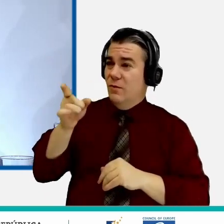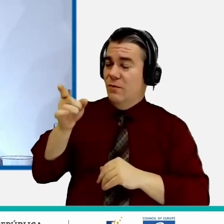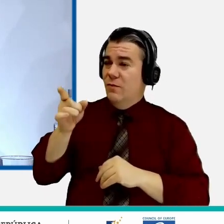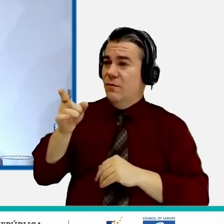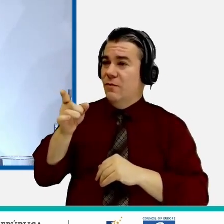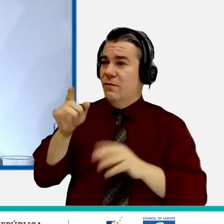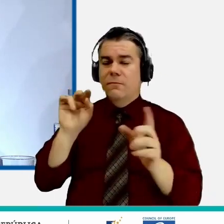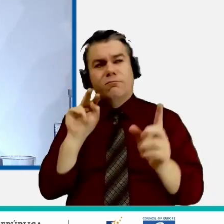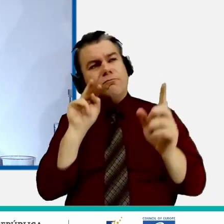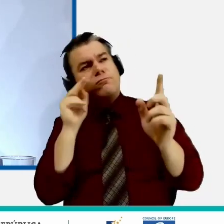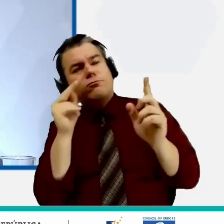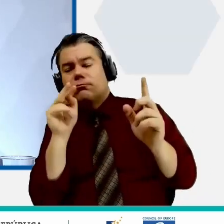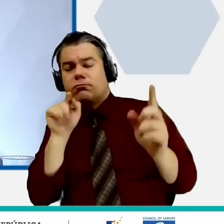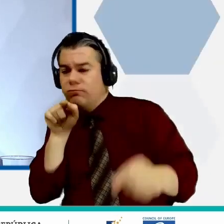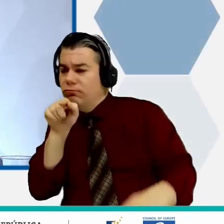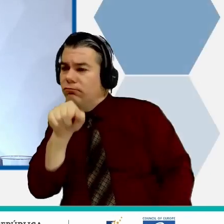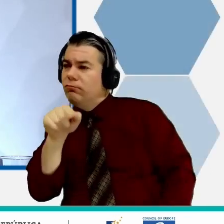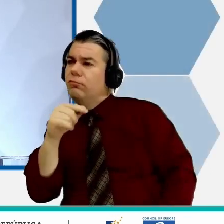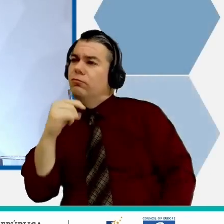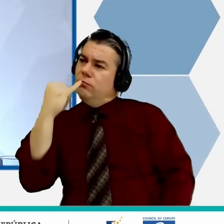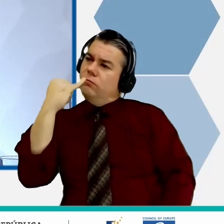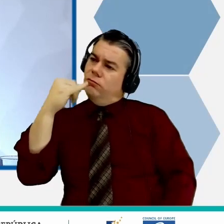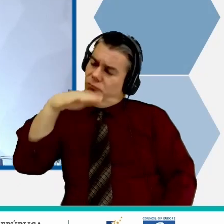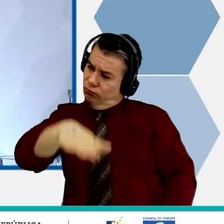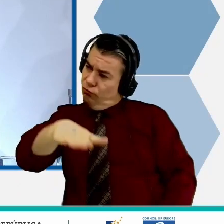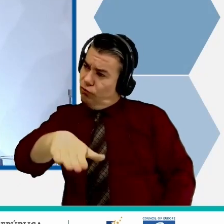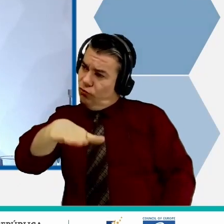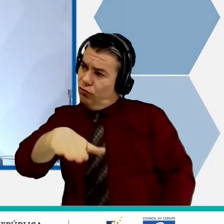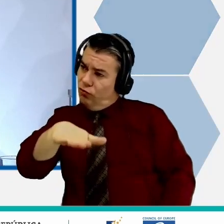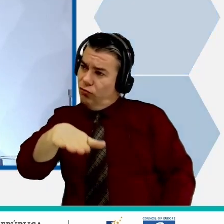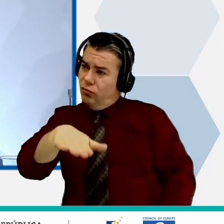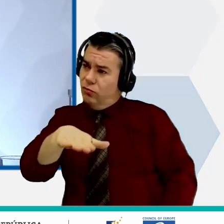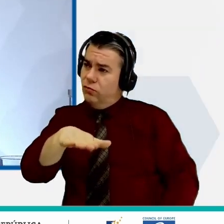perspective of a child, of a young person